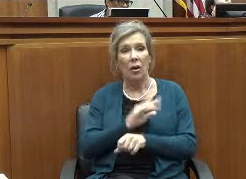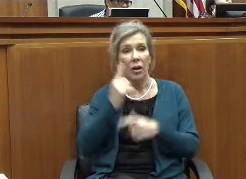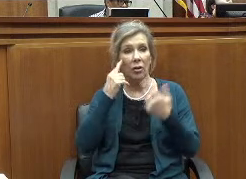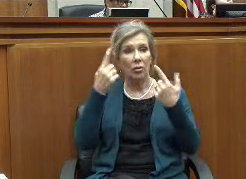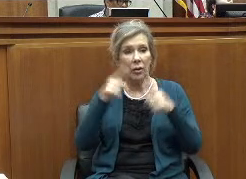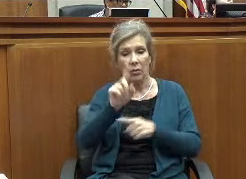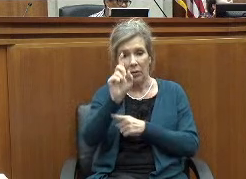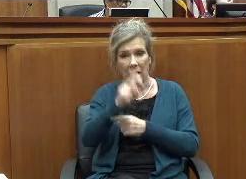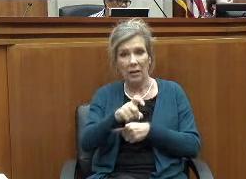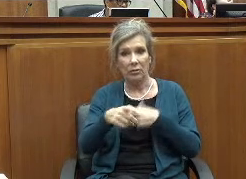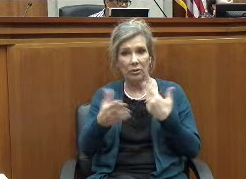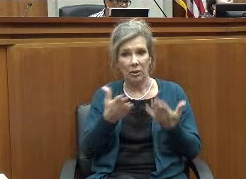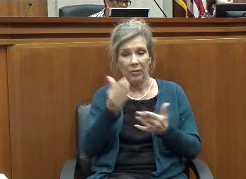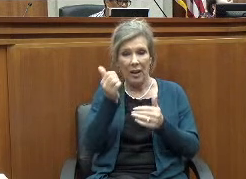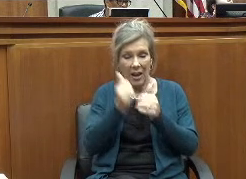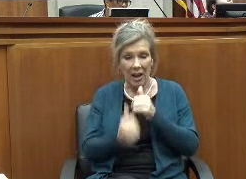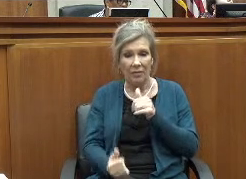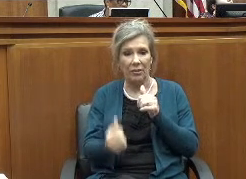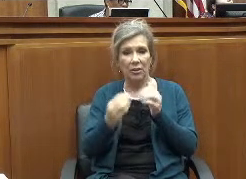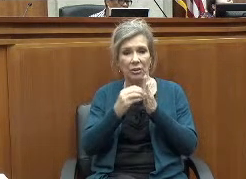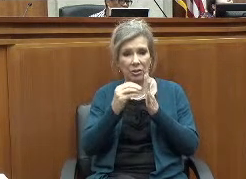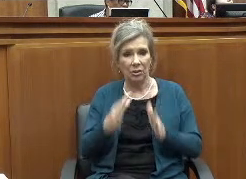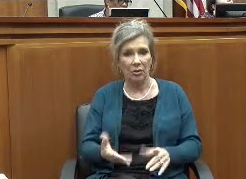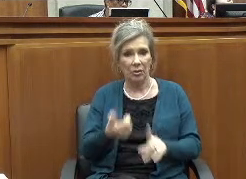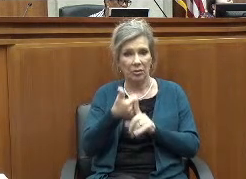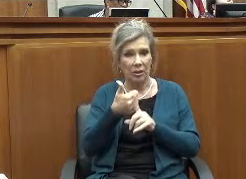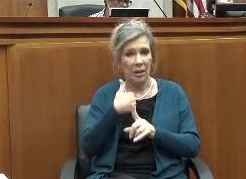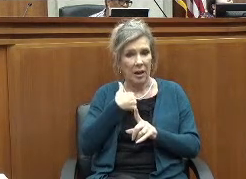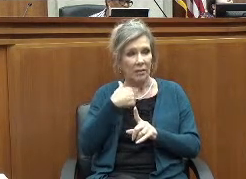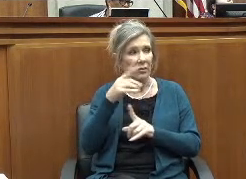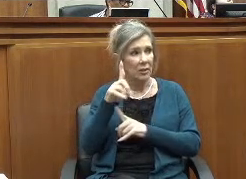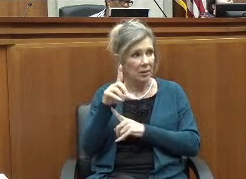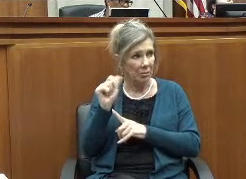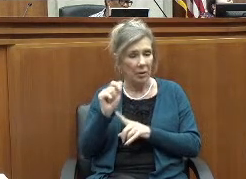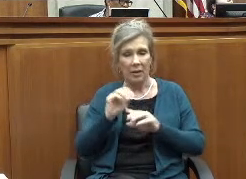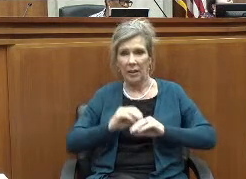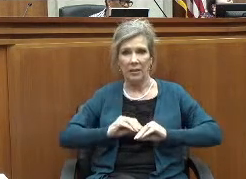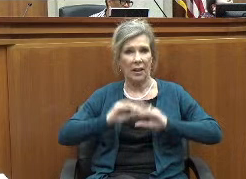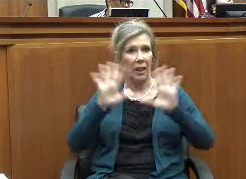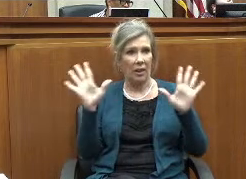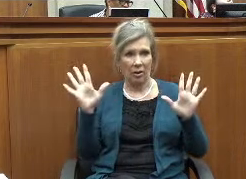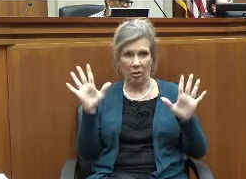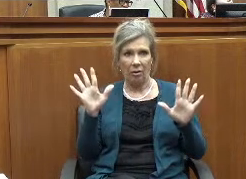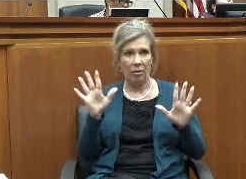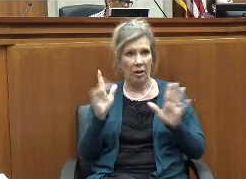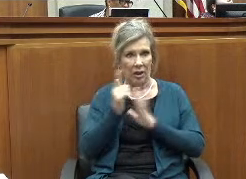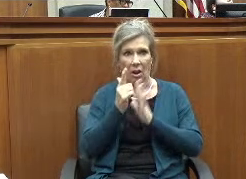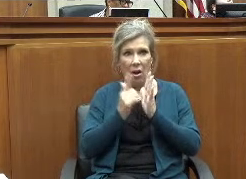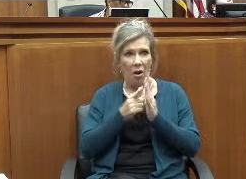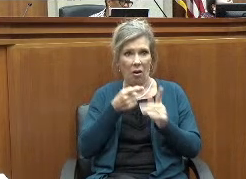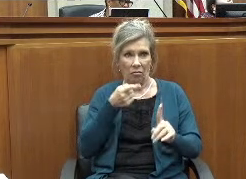serve every student that has a disability. So that part is very clear and wrong. What I think is